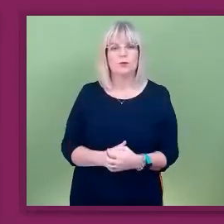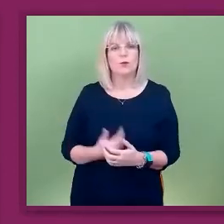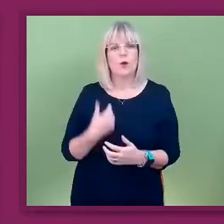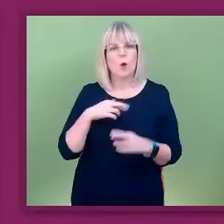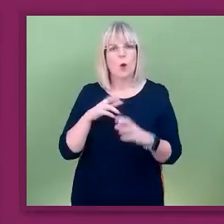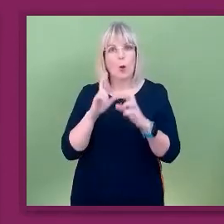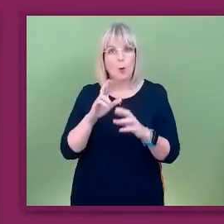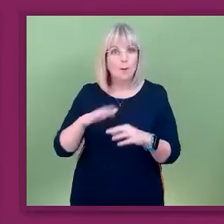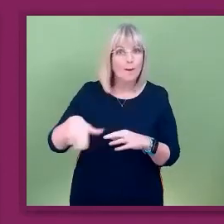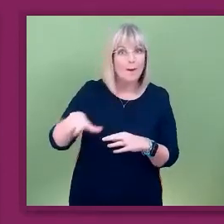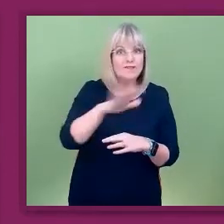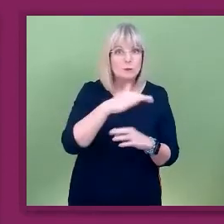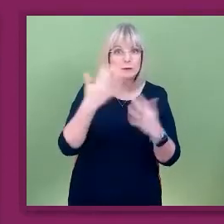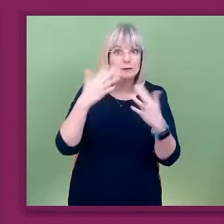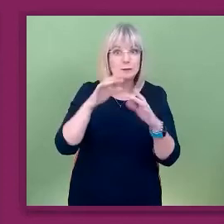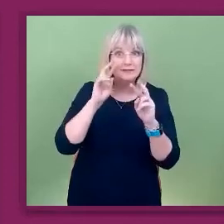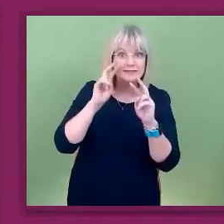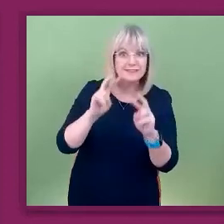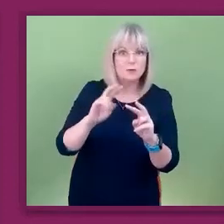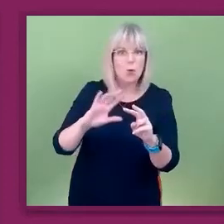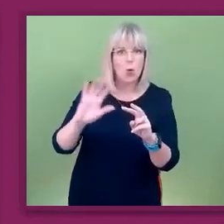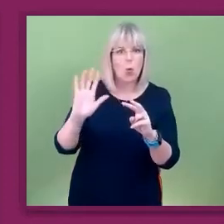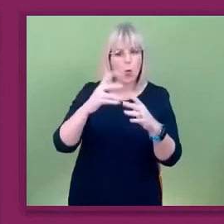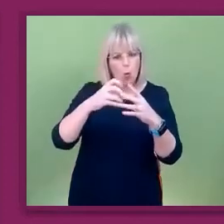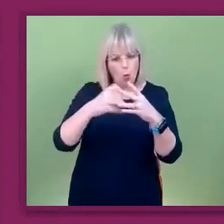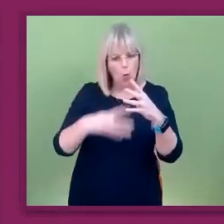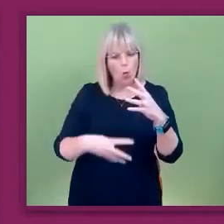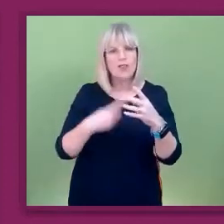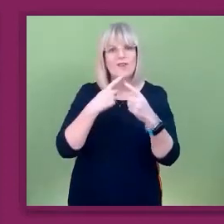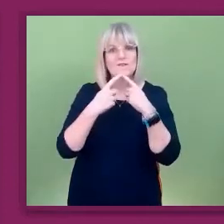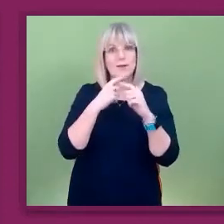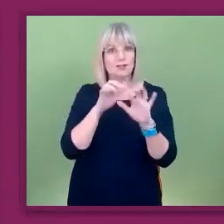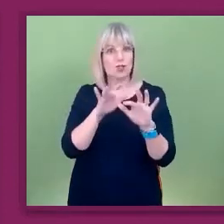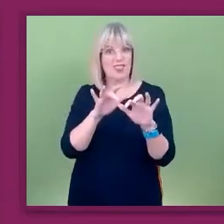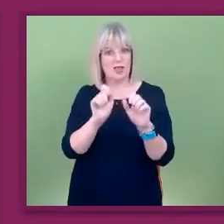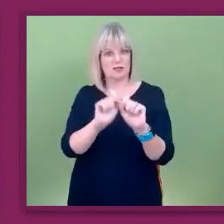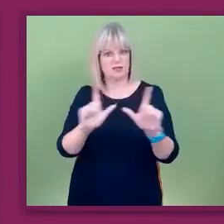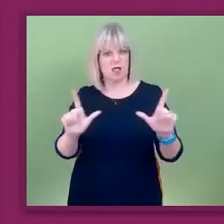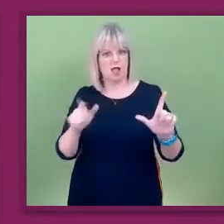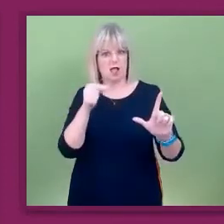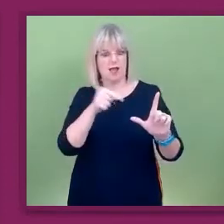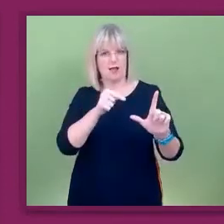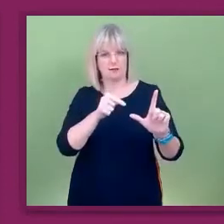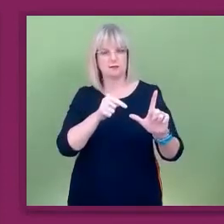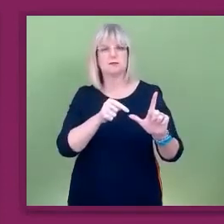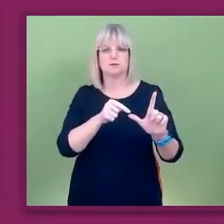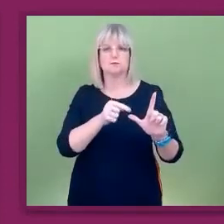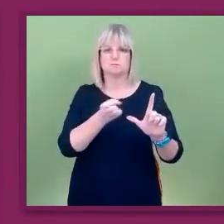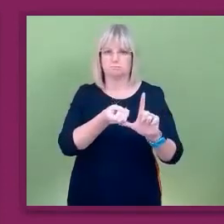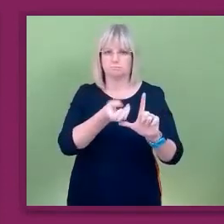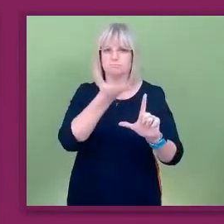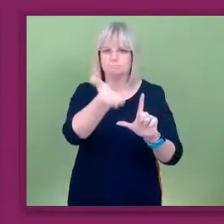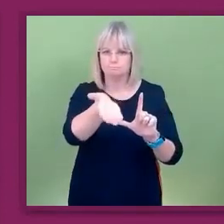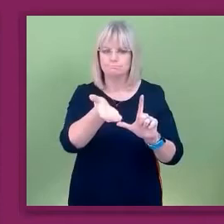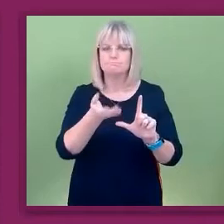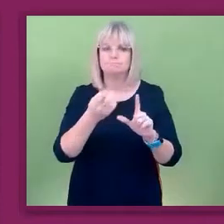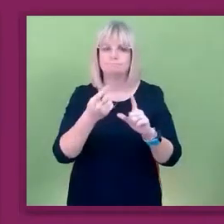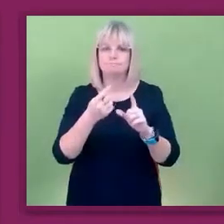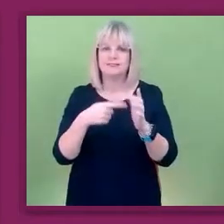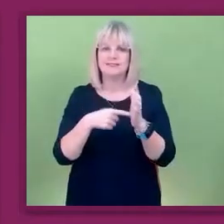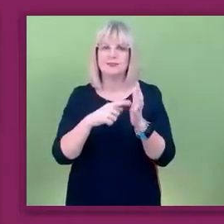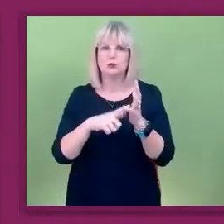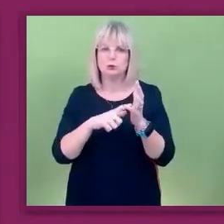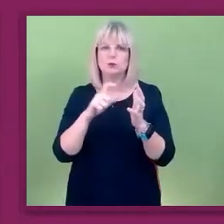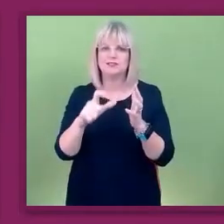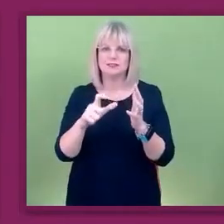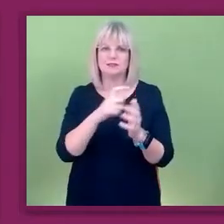seen all of the information that was on your last slide, so they know how to get involved. But I am sure that TUC staff on